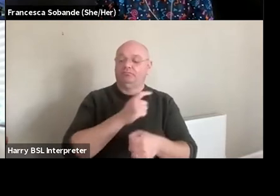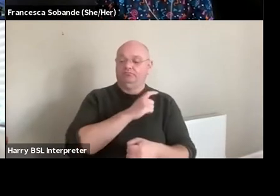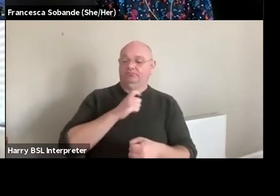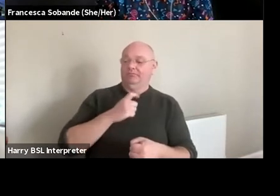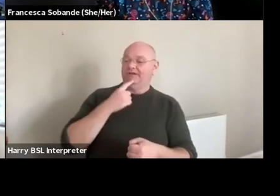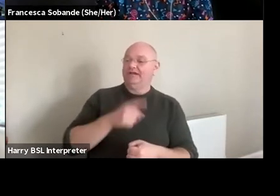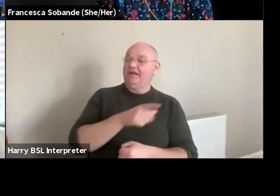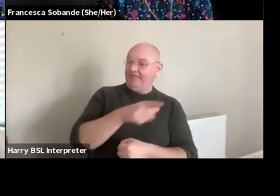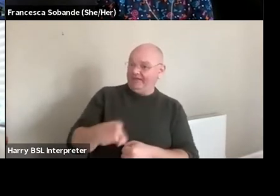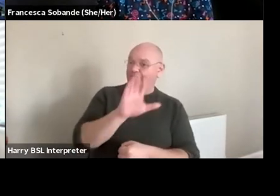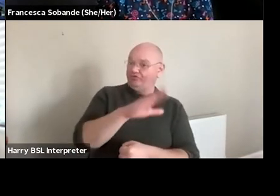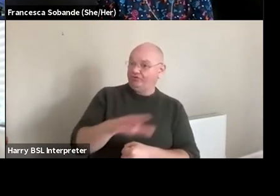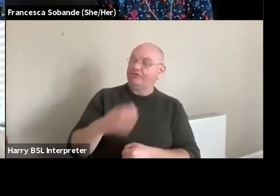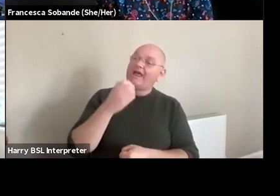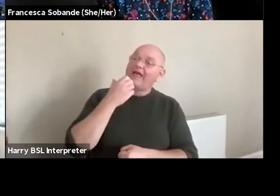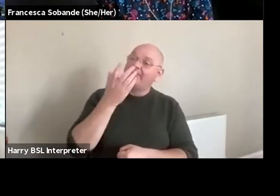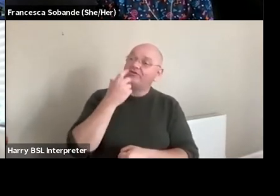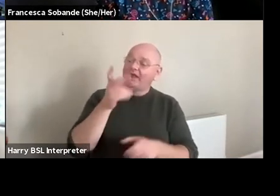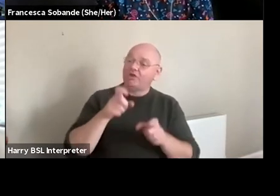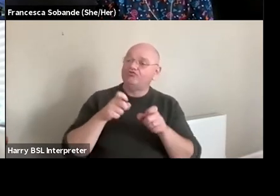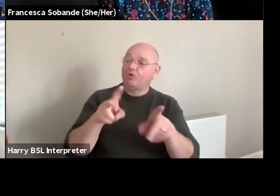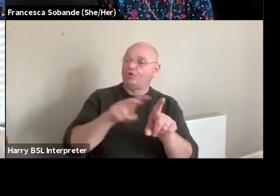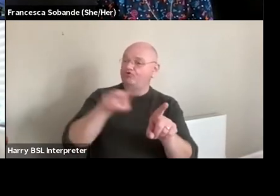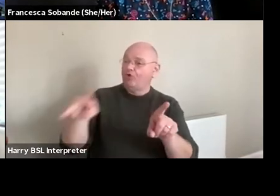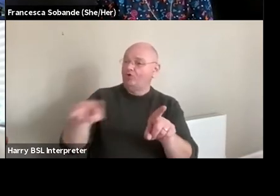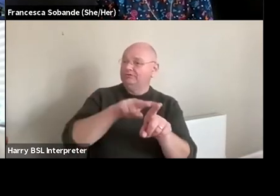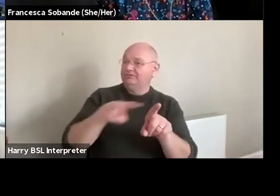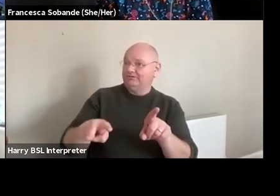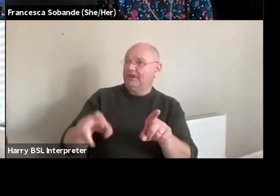Now, will you? And reiterated the three asks.